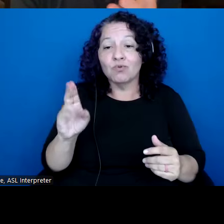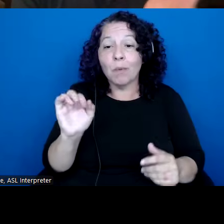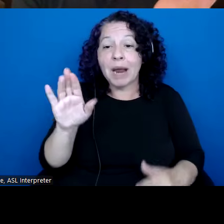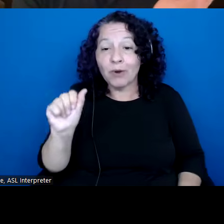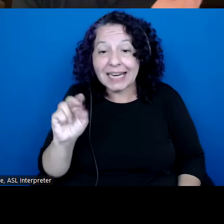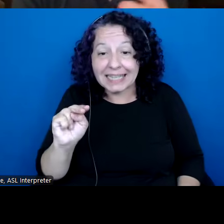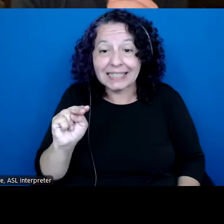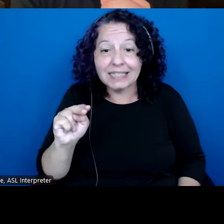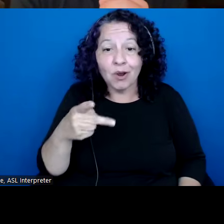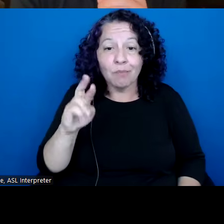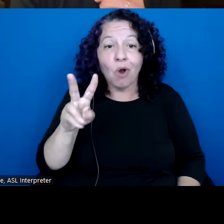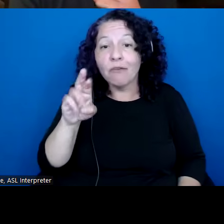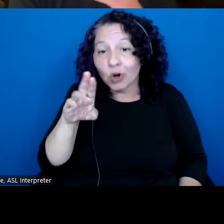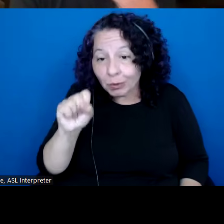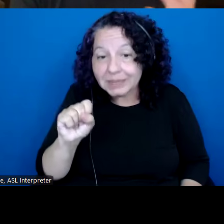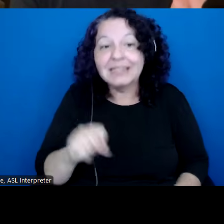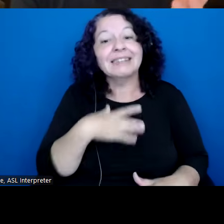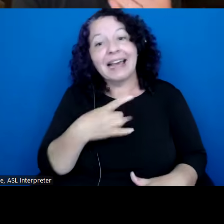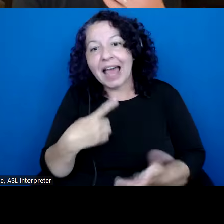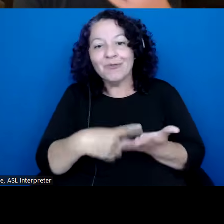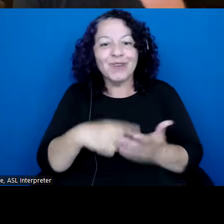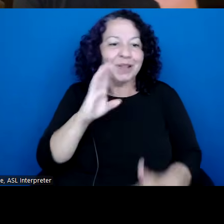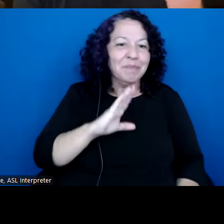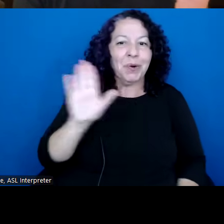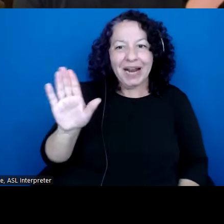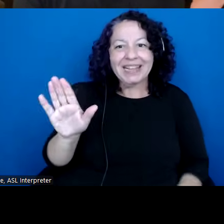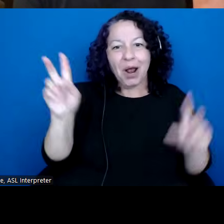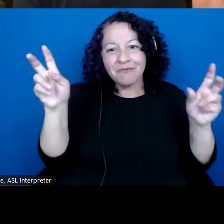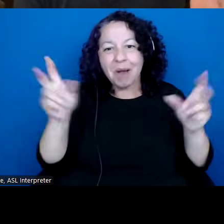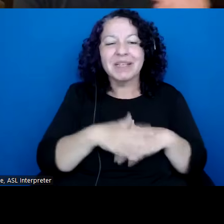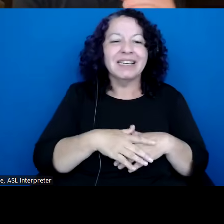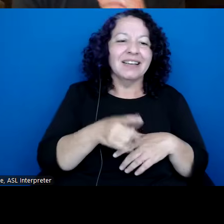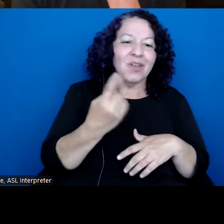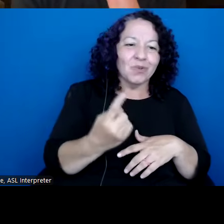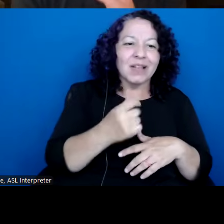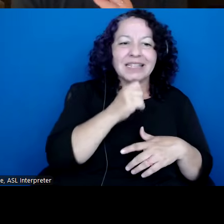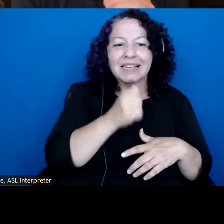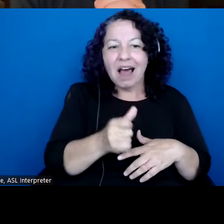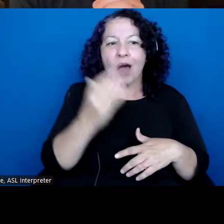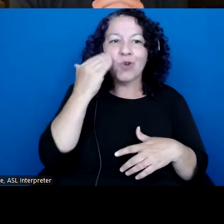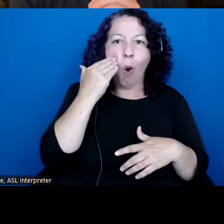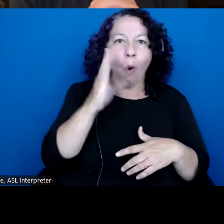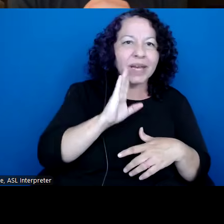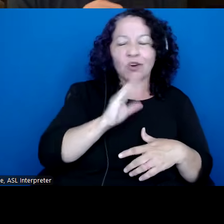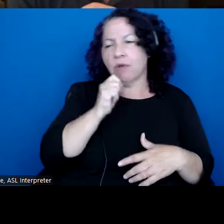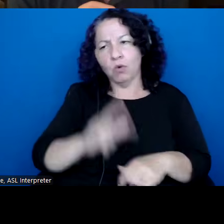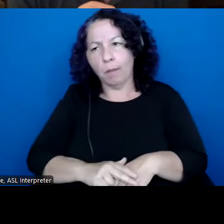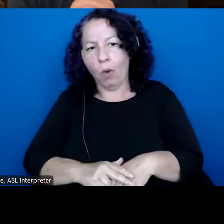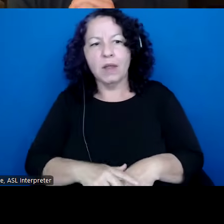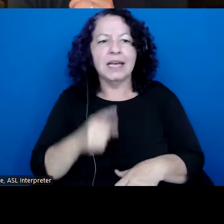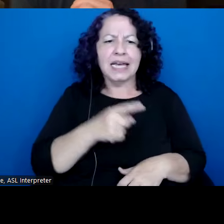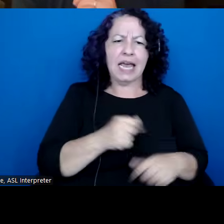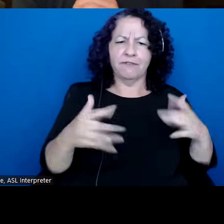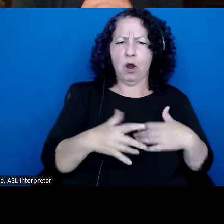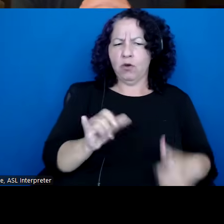they like to talk about beer in their proverbs. There's some wonderful ones like, not to know beer is not normal. He is fearful like a man unacquainted with